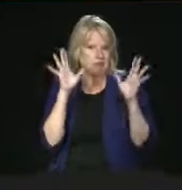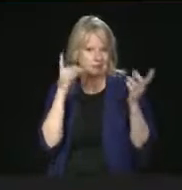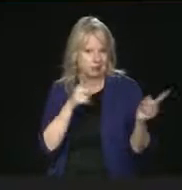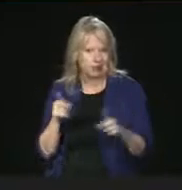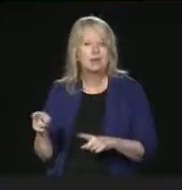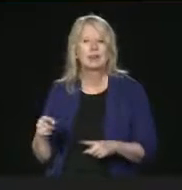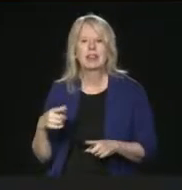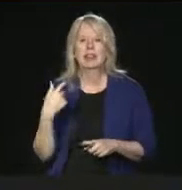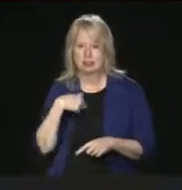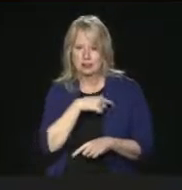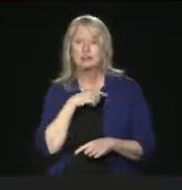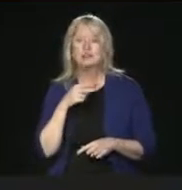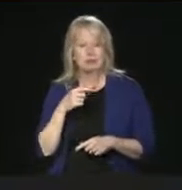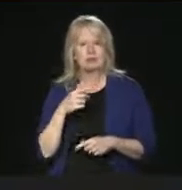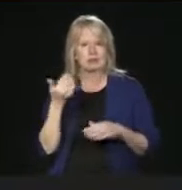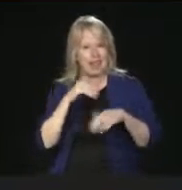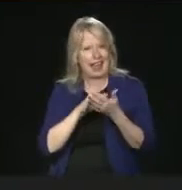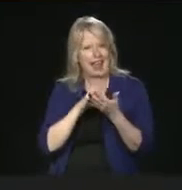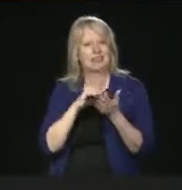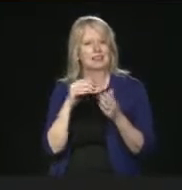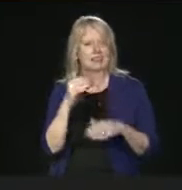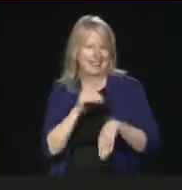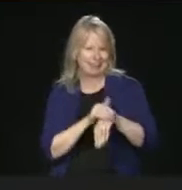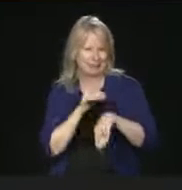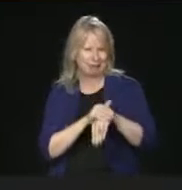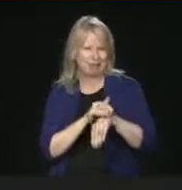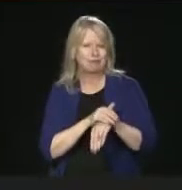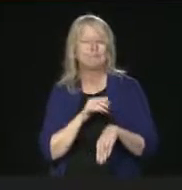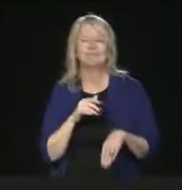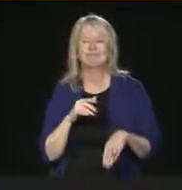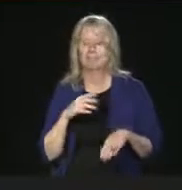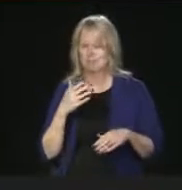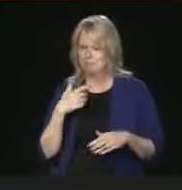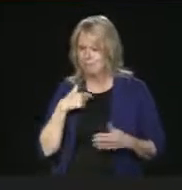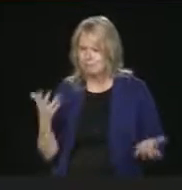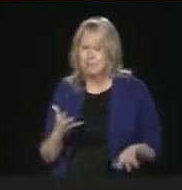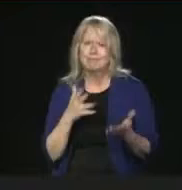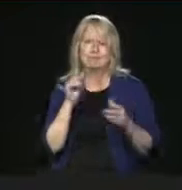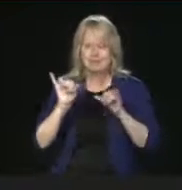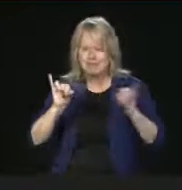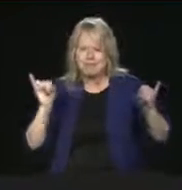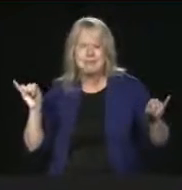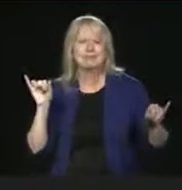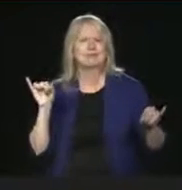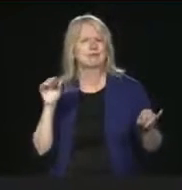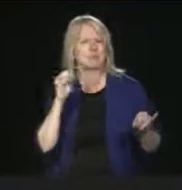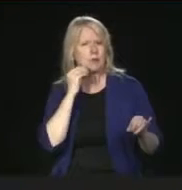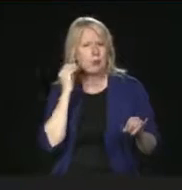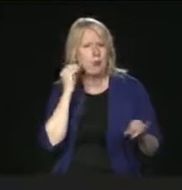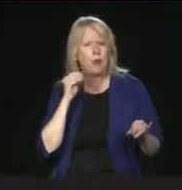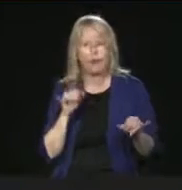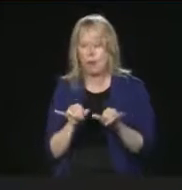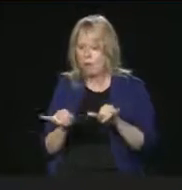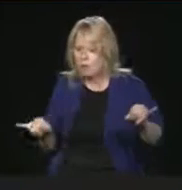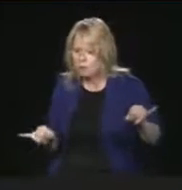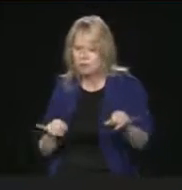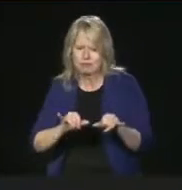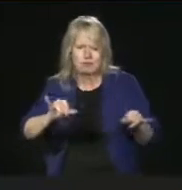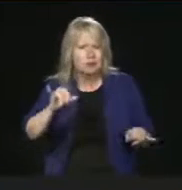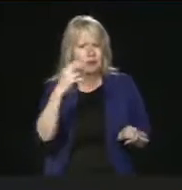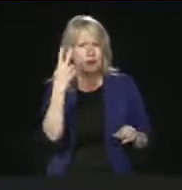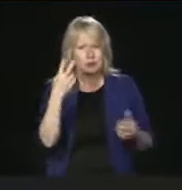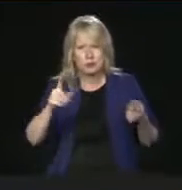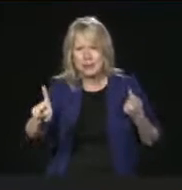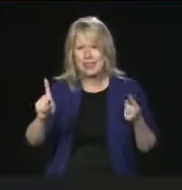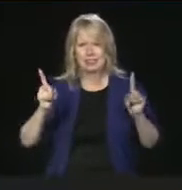practicing social distancing, are choosing to stay home, are looking for ways to keep 2 meters apart from each other, and